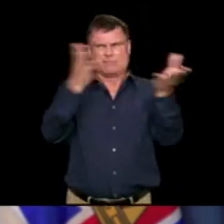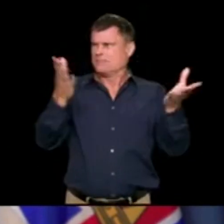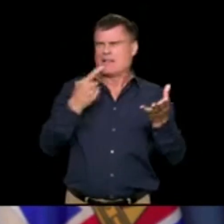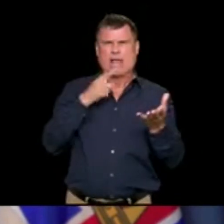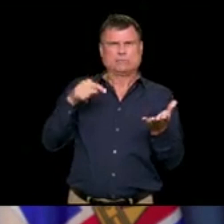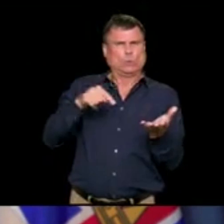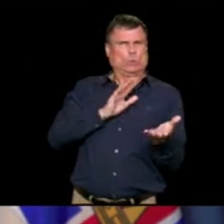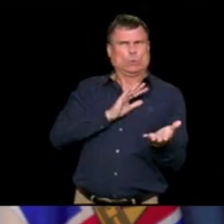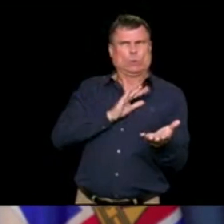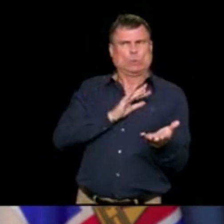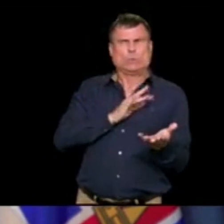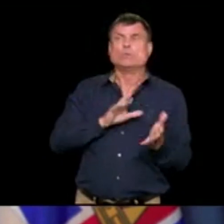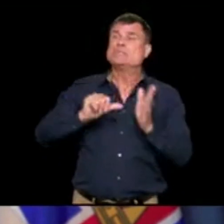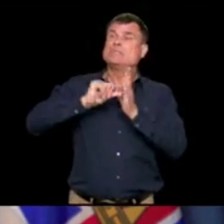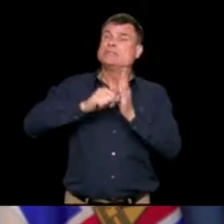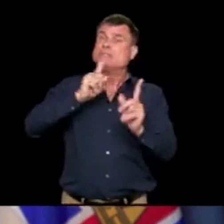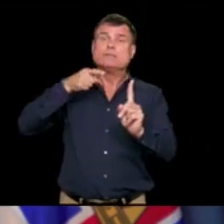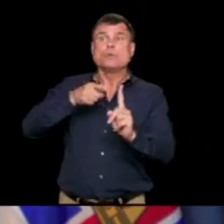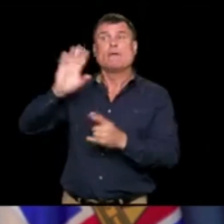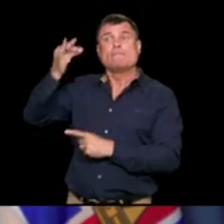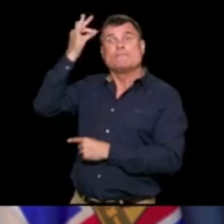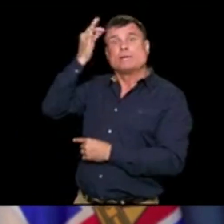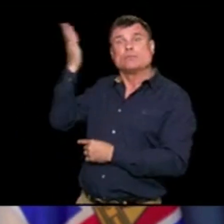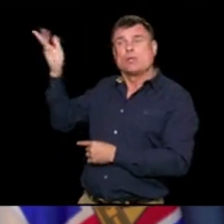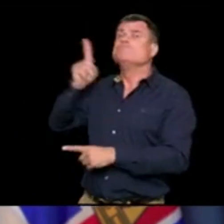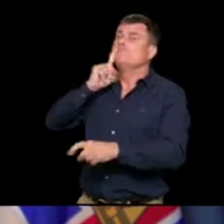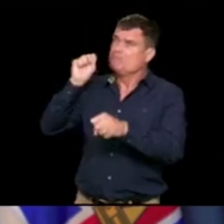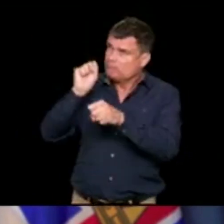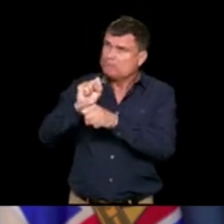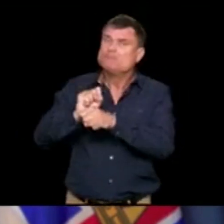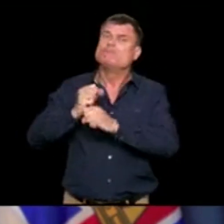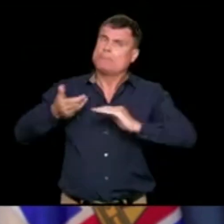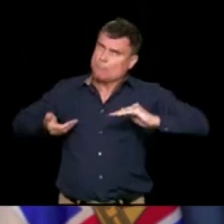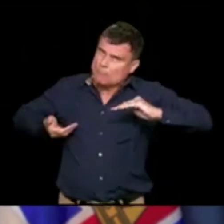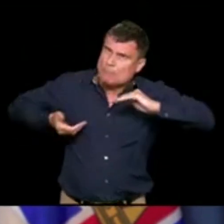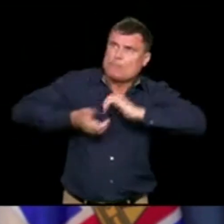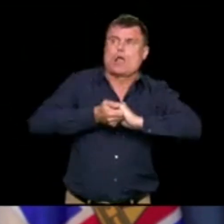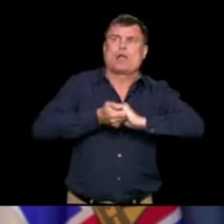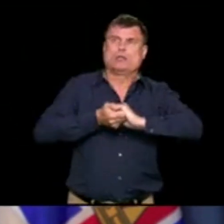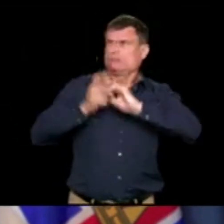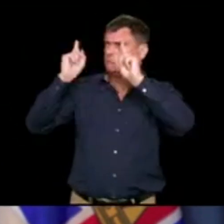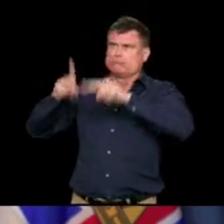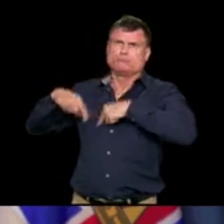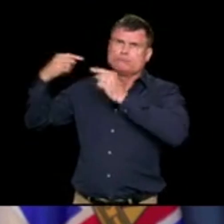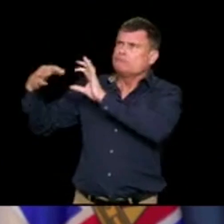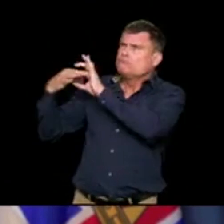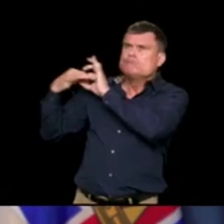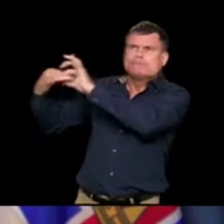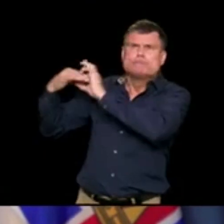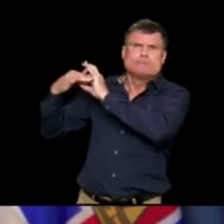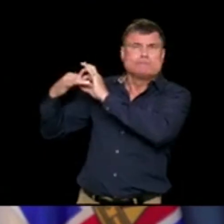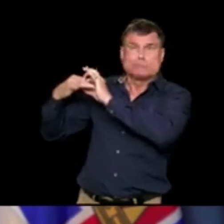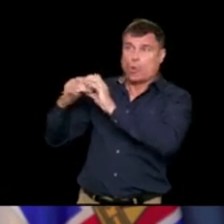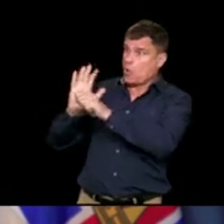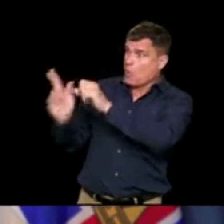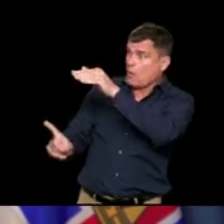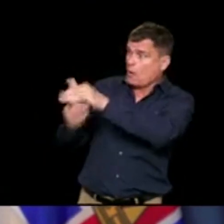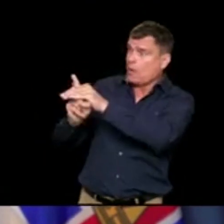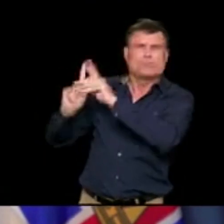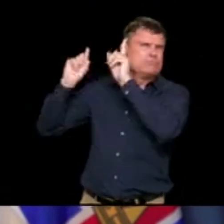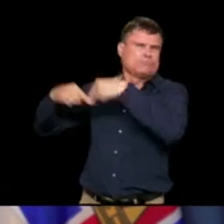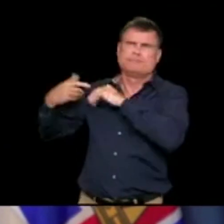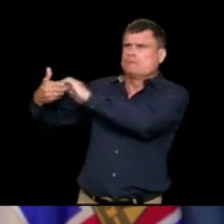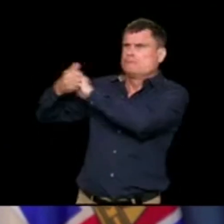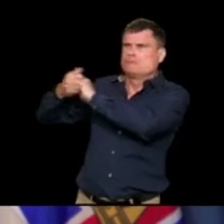what is a very important announcement. It's to underline that the federal government has been a true partner as we respond to